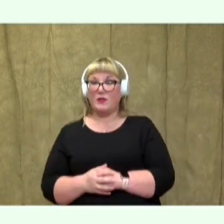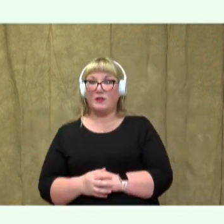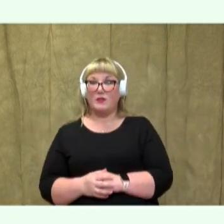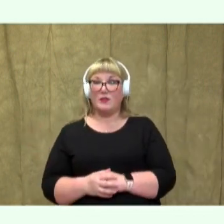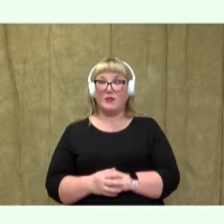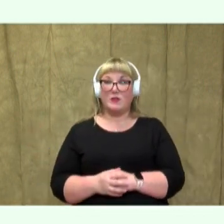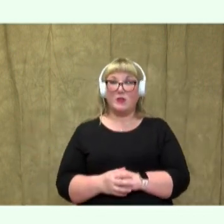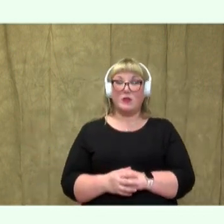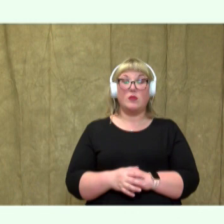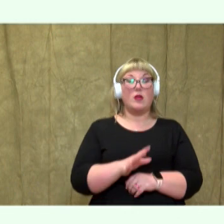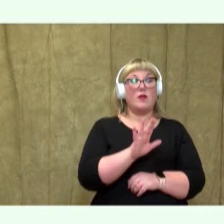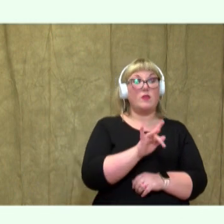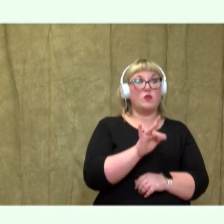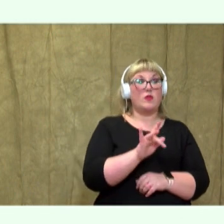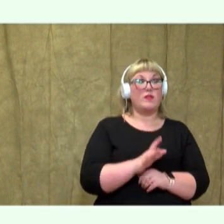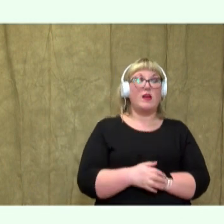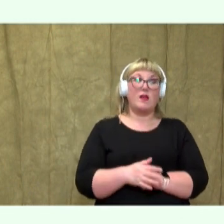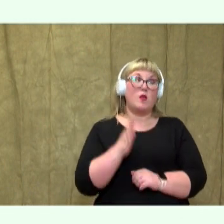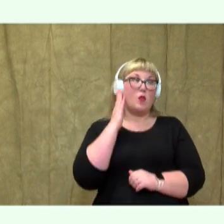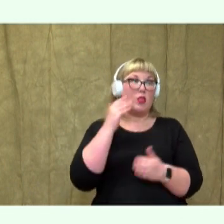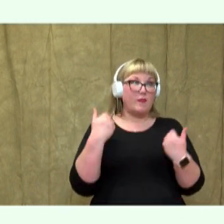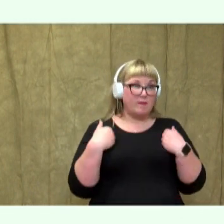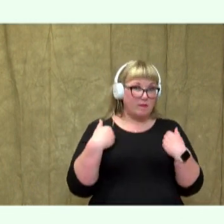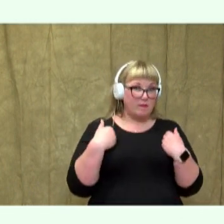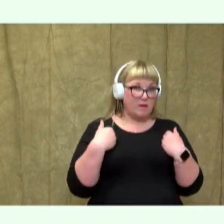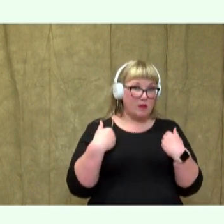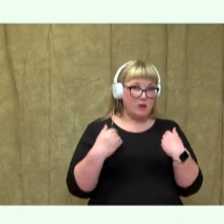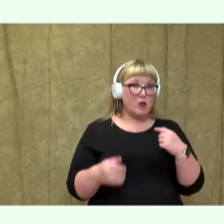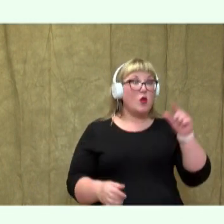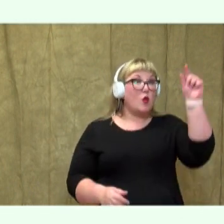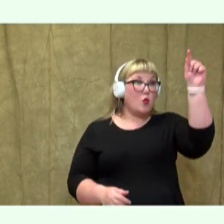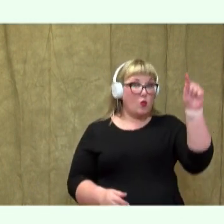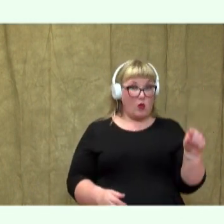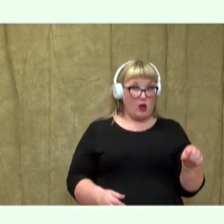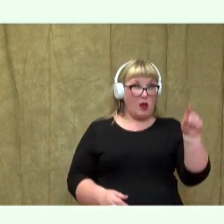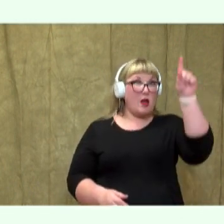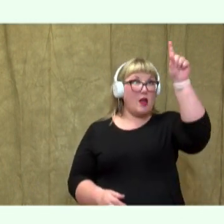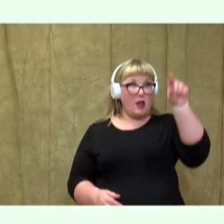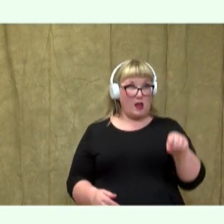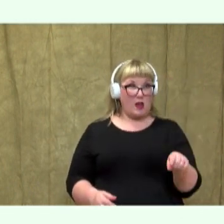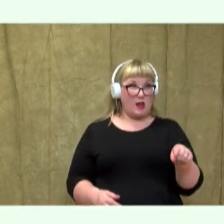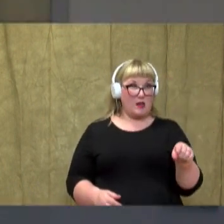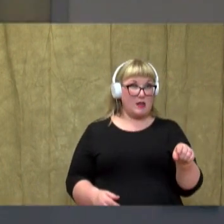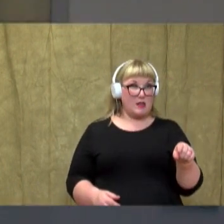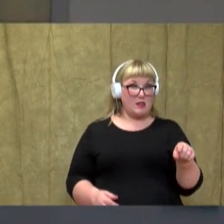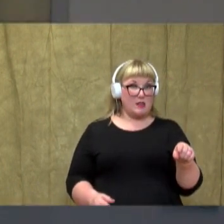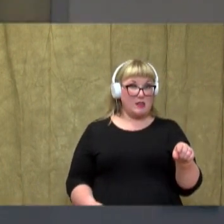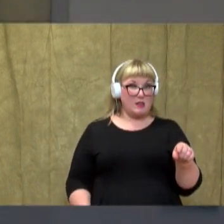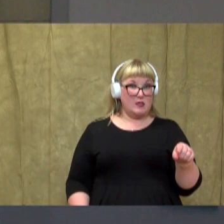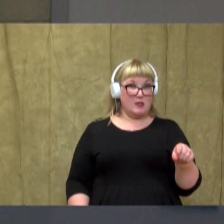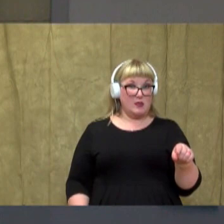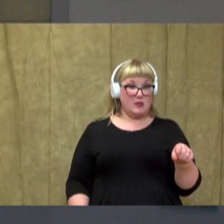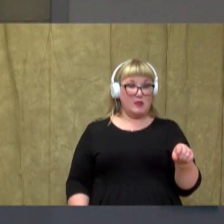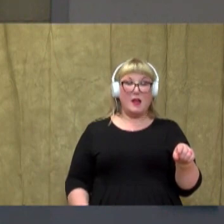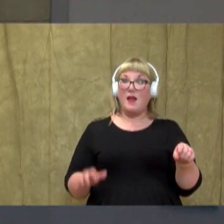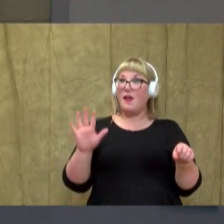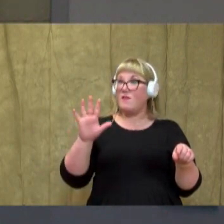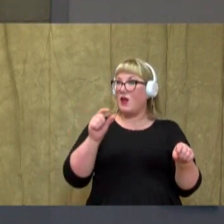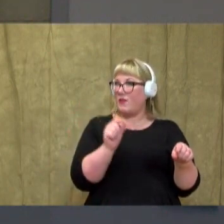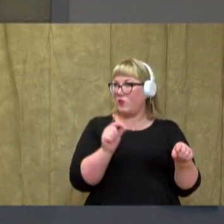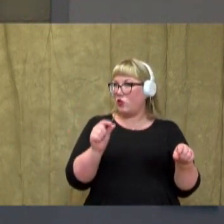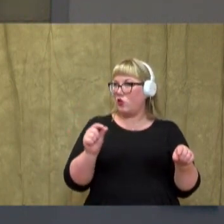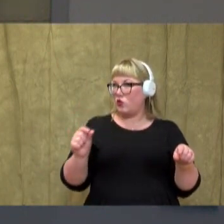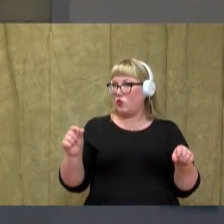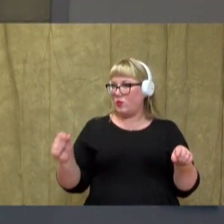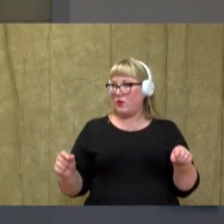For 25, I'll have 2 rods to hold the tens place and 5 cubes to hold the